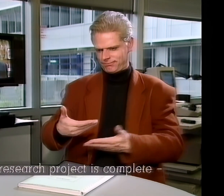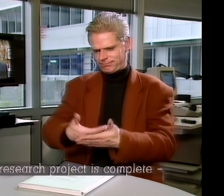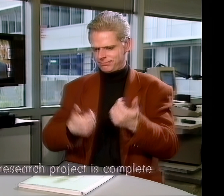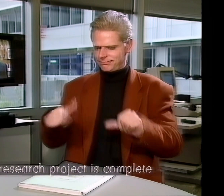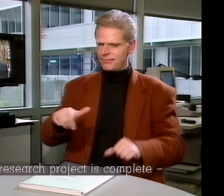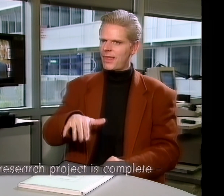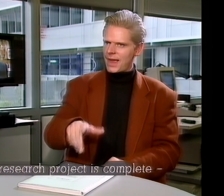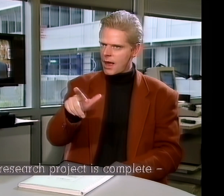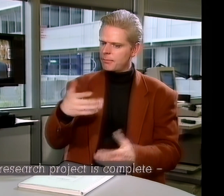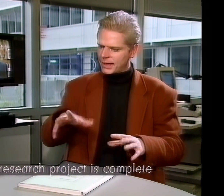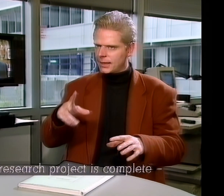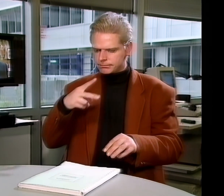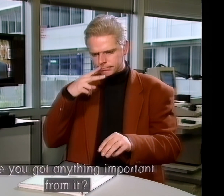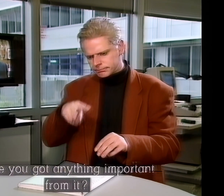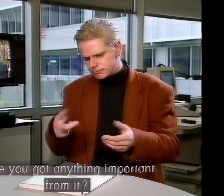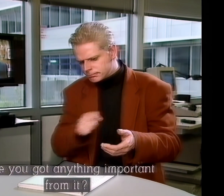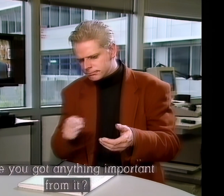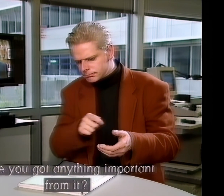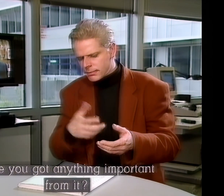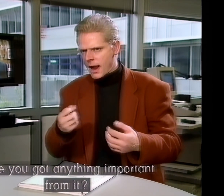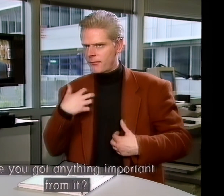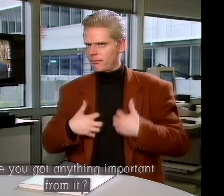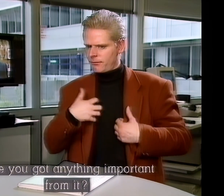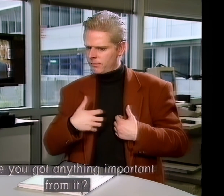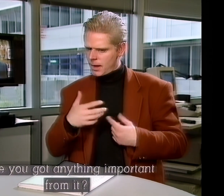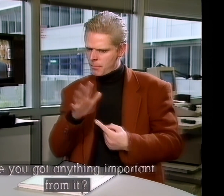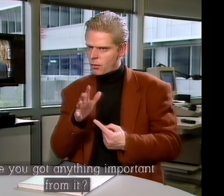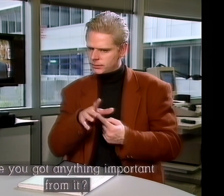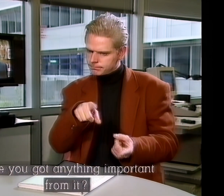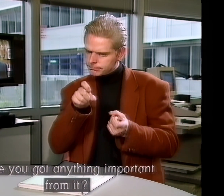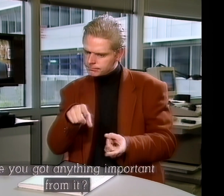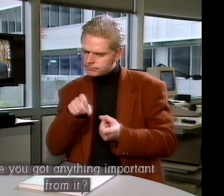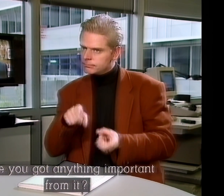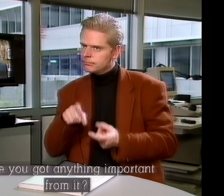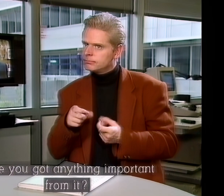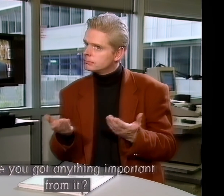Now this research project is complete. Have you got anything important from it?